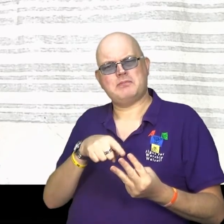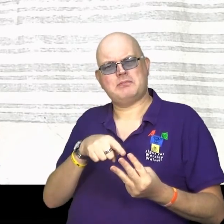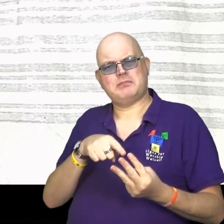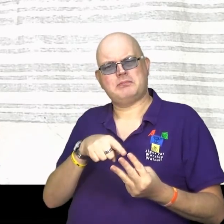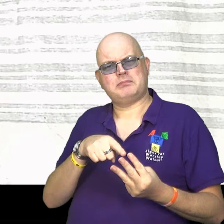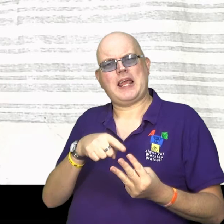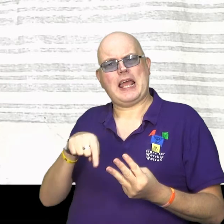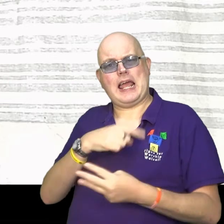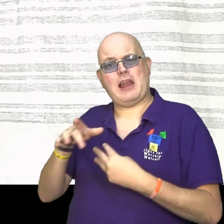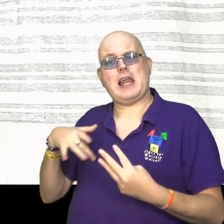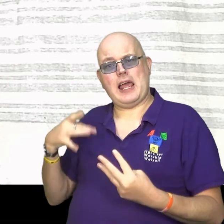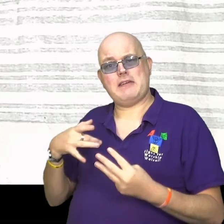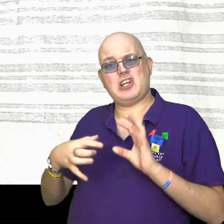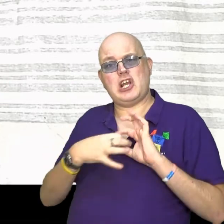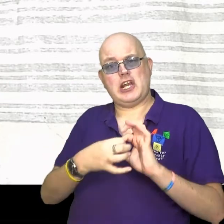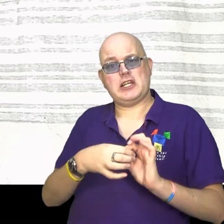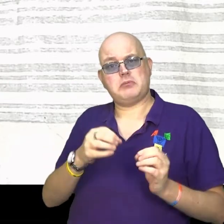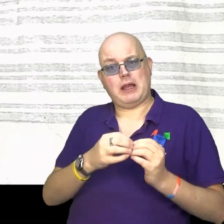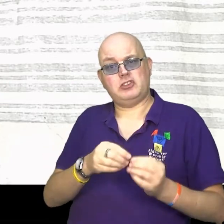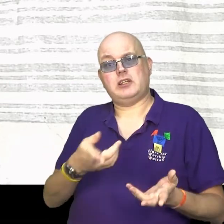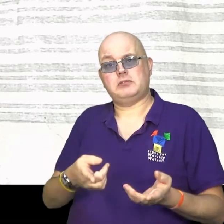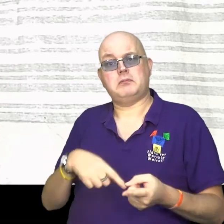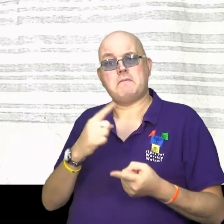in some way in our lives too.